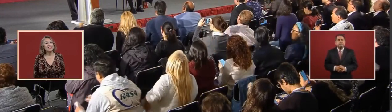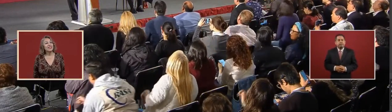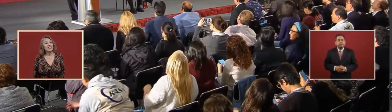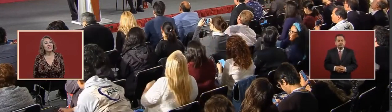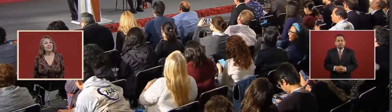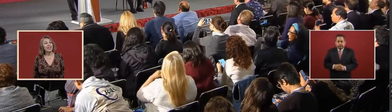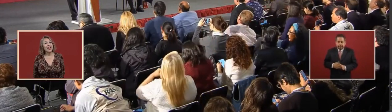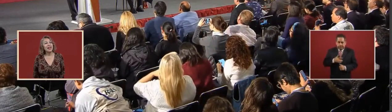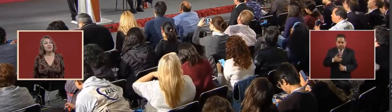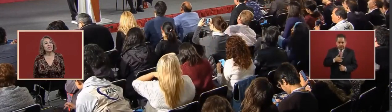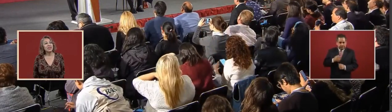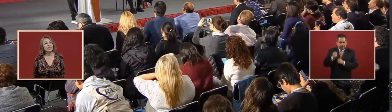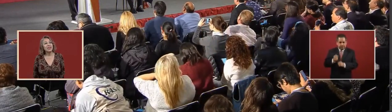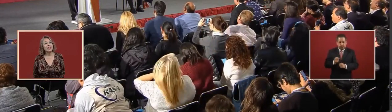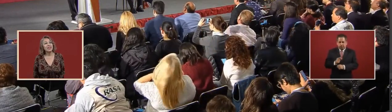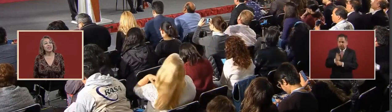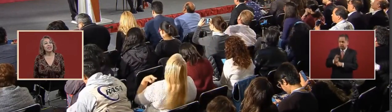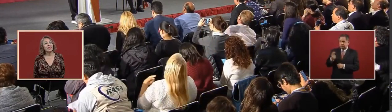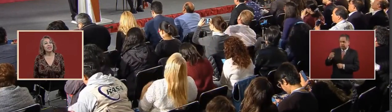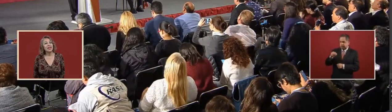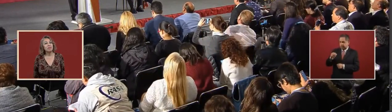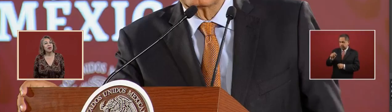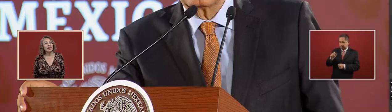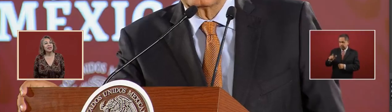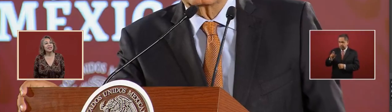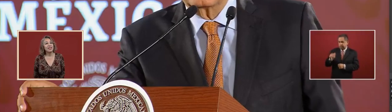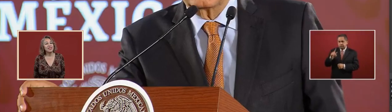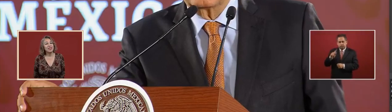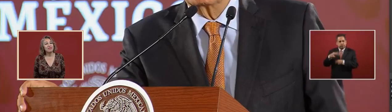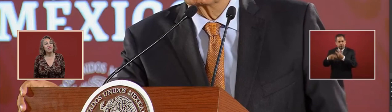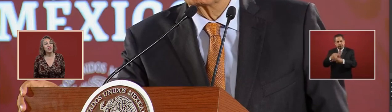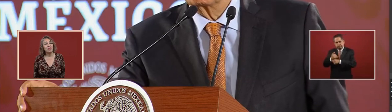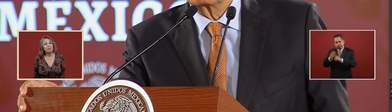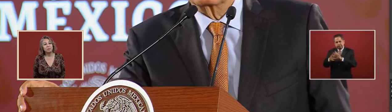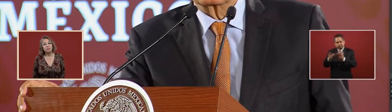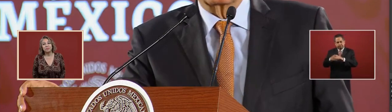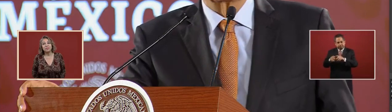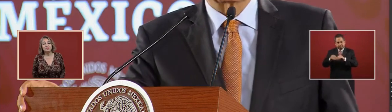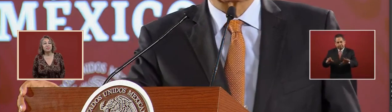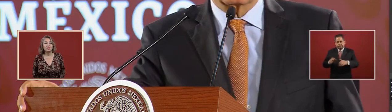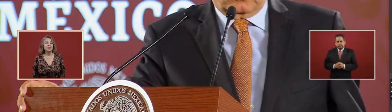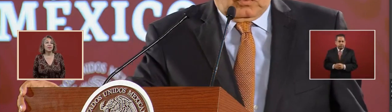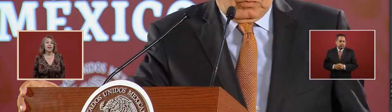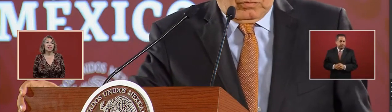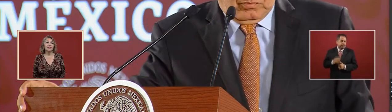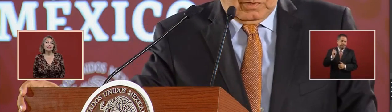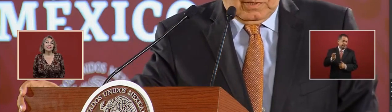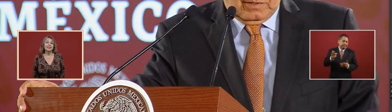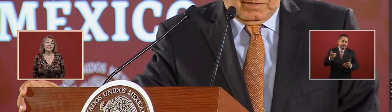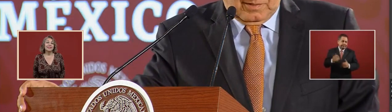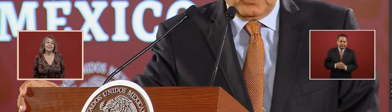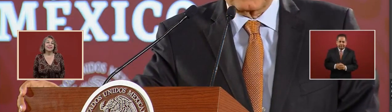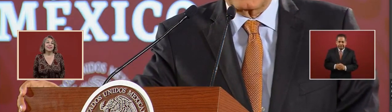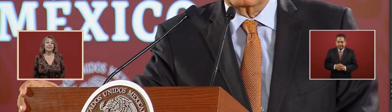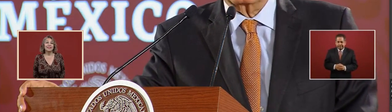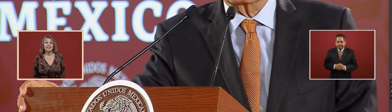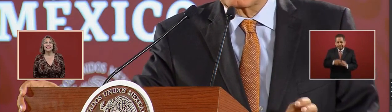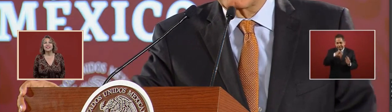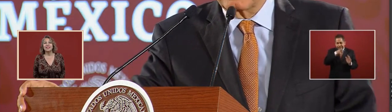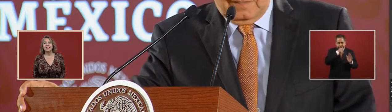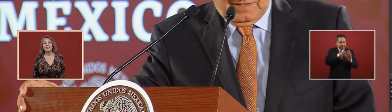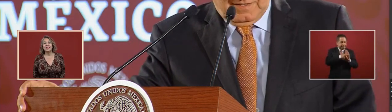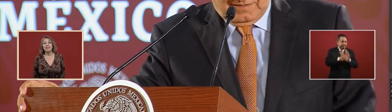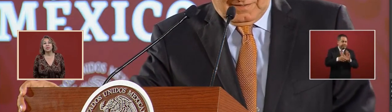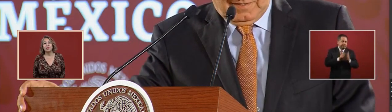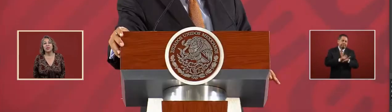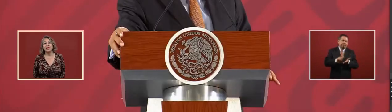So I am sure that Bartlett is going to inform. Son de estos, reportajes que these